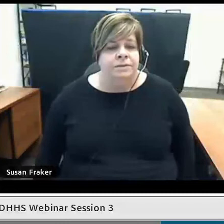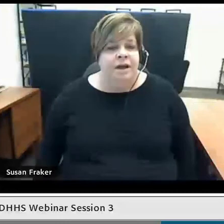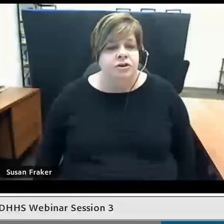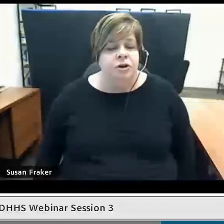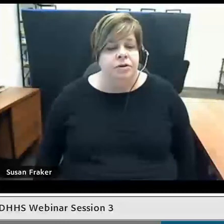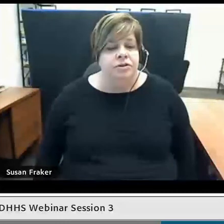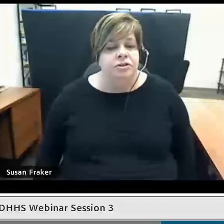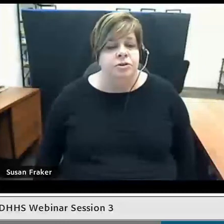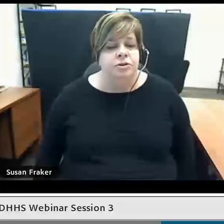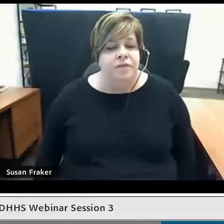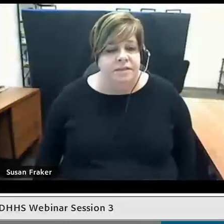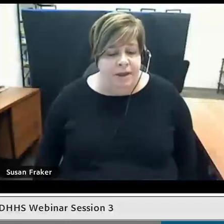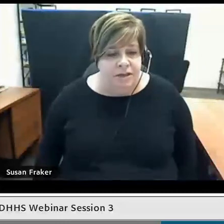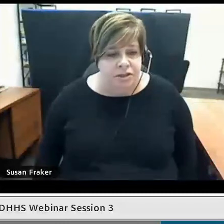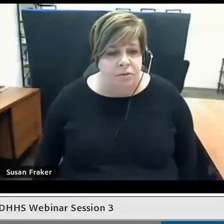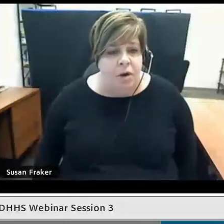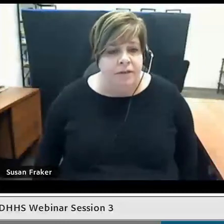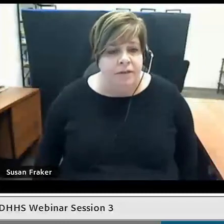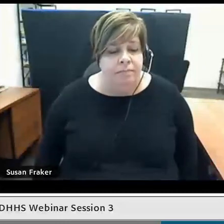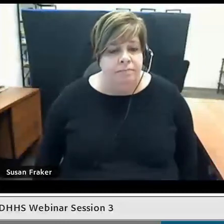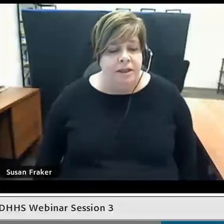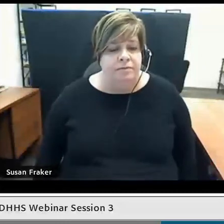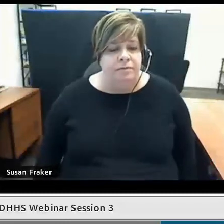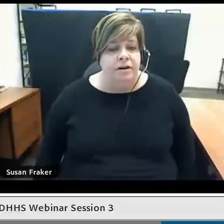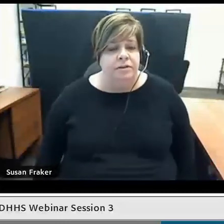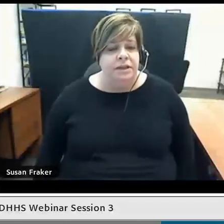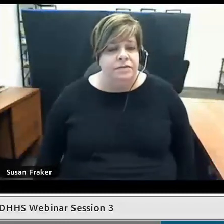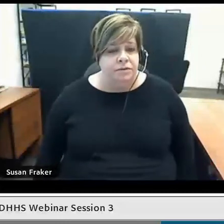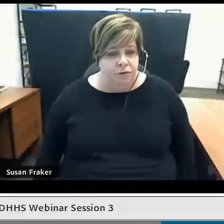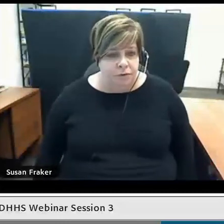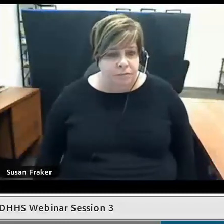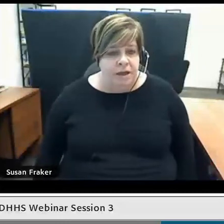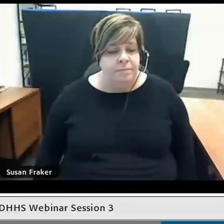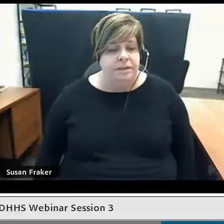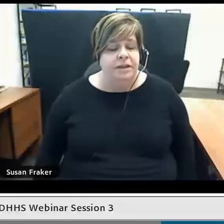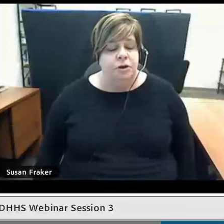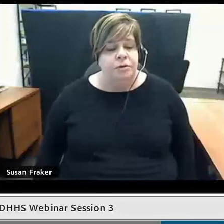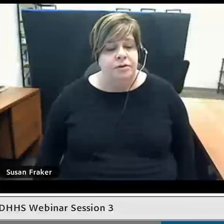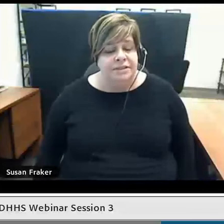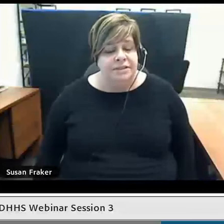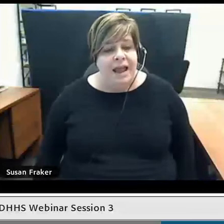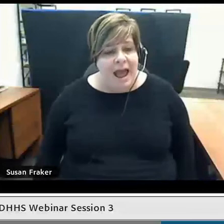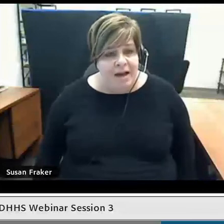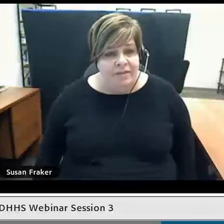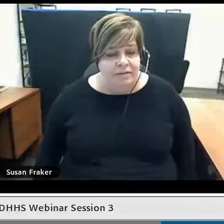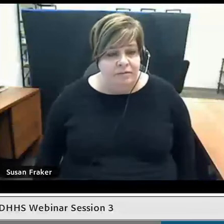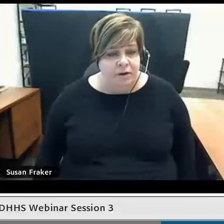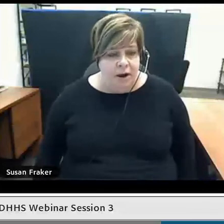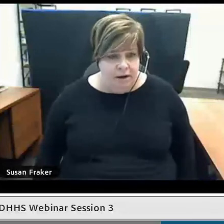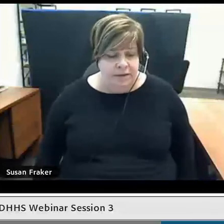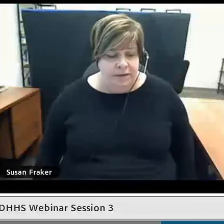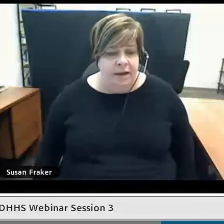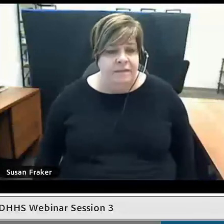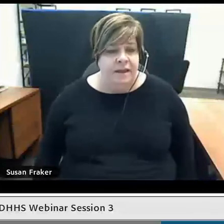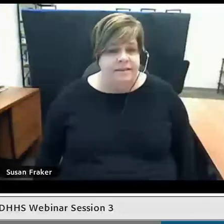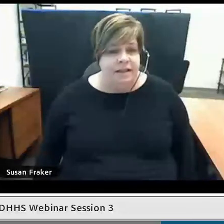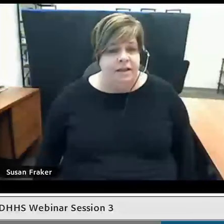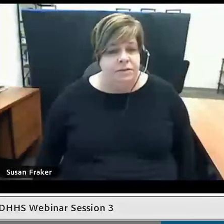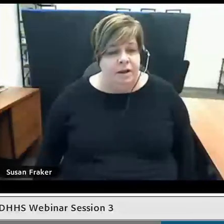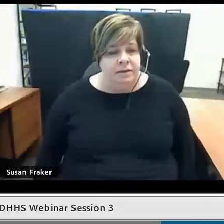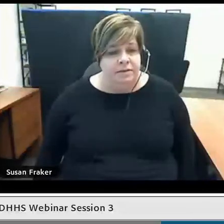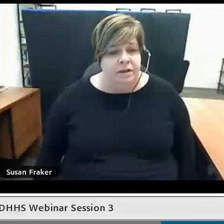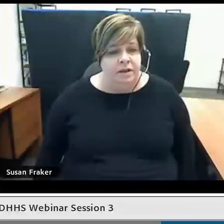will expect the interpreter to supervise the patient while the provider leaves the room, but the interpreter does not have that requirement. That